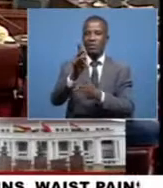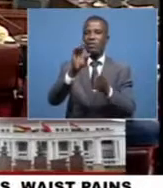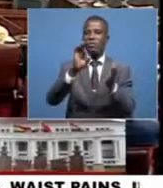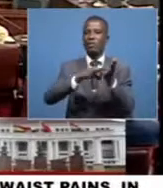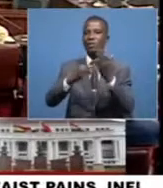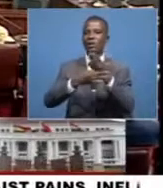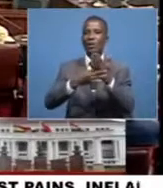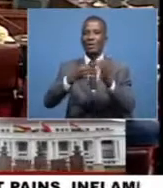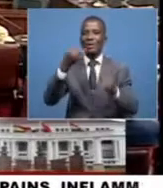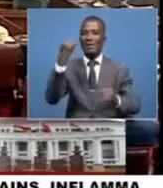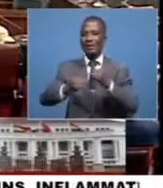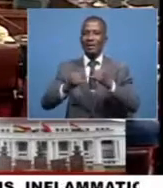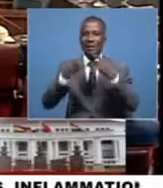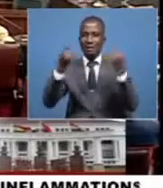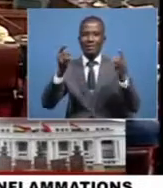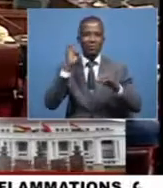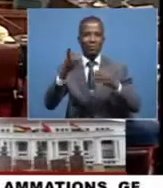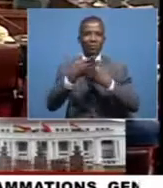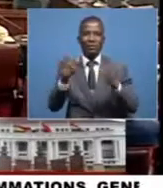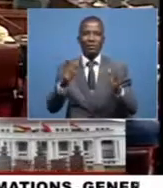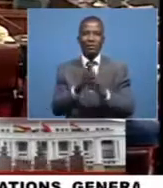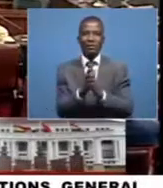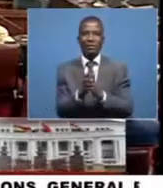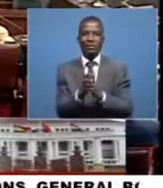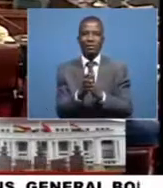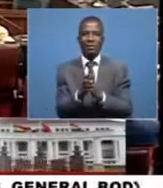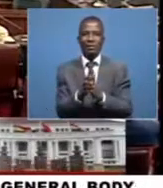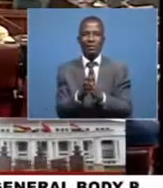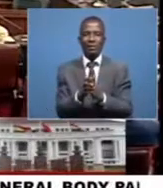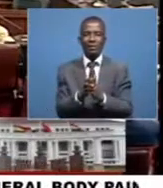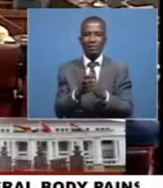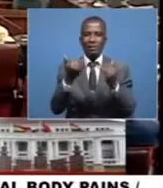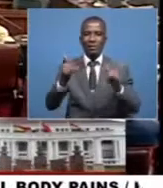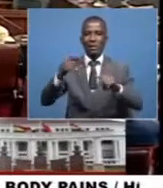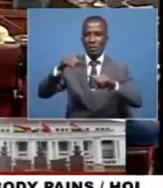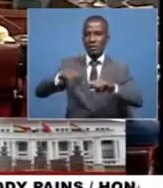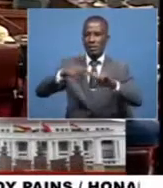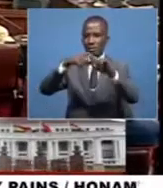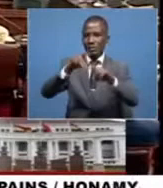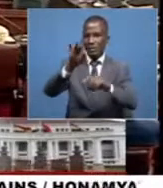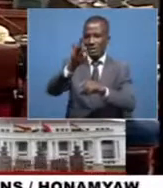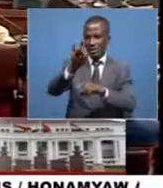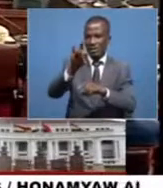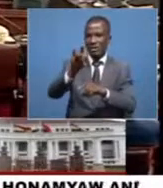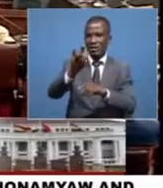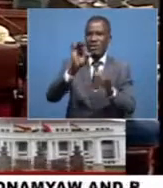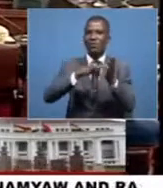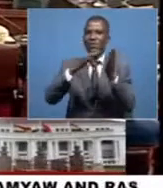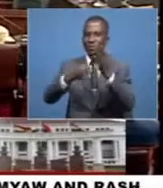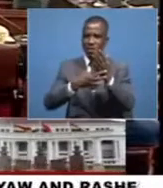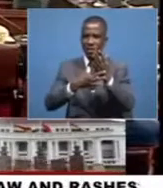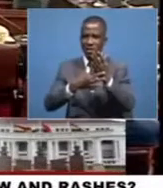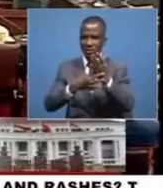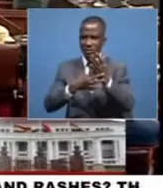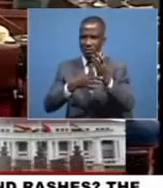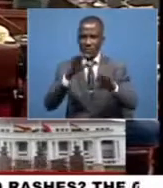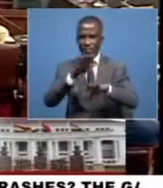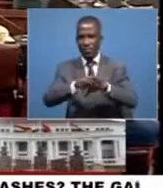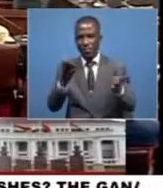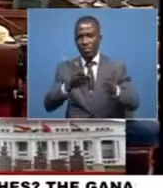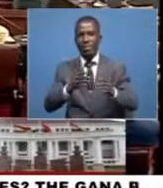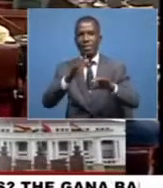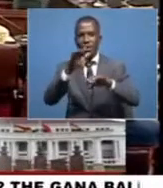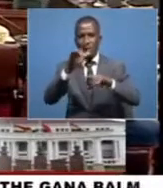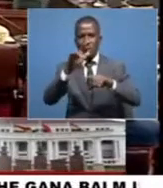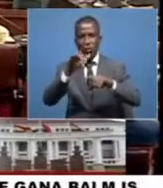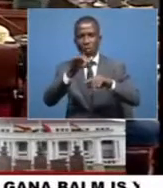2021. The petition is hereby adjourned to the 18th of February 2021 for counsel in this petition to highlight on